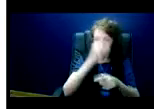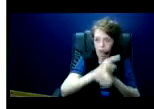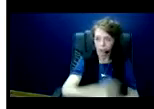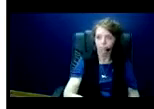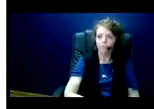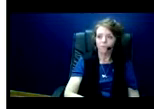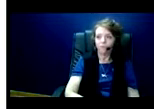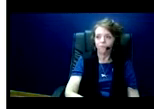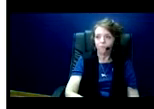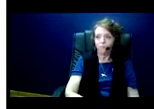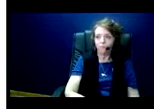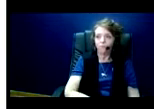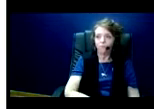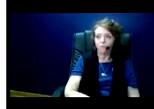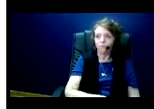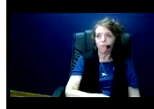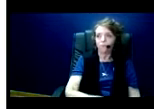Yep.